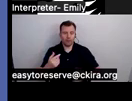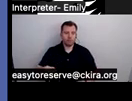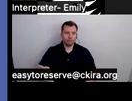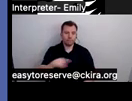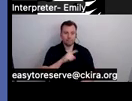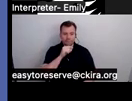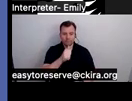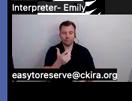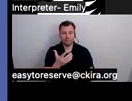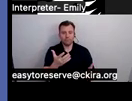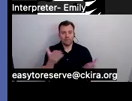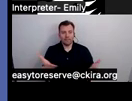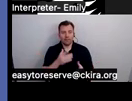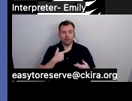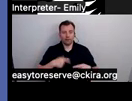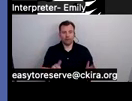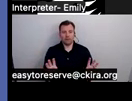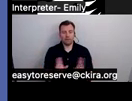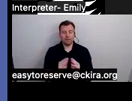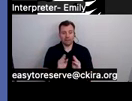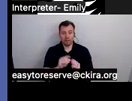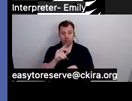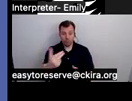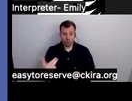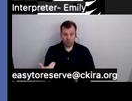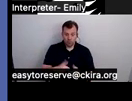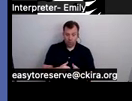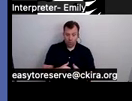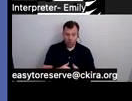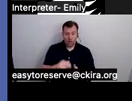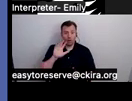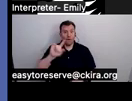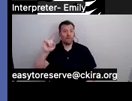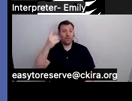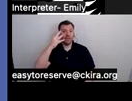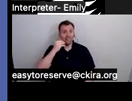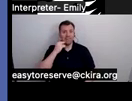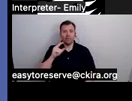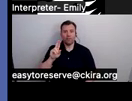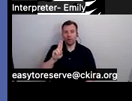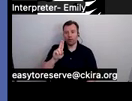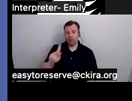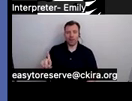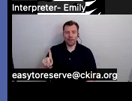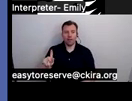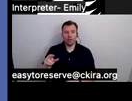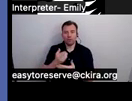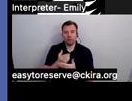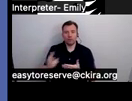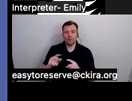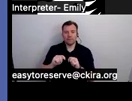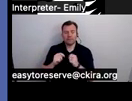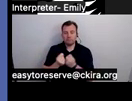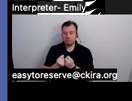that we have in today's meeting. If you're joining us for the first time, the University of Kentucky Sure Resource Center team is here